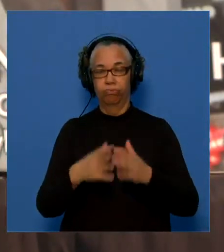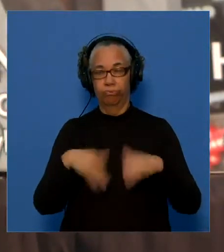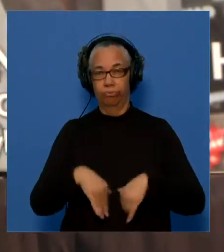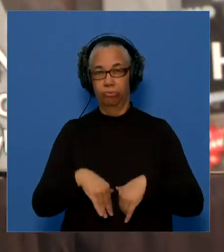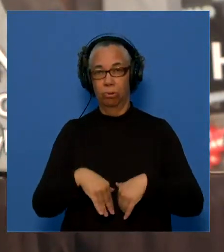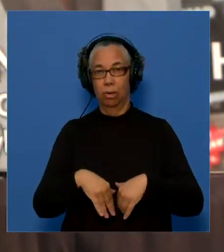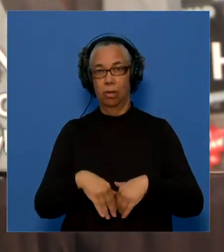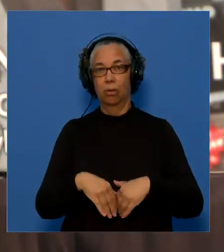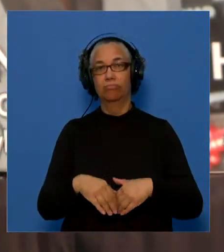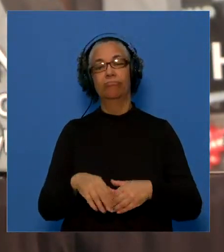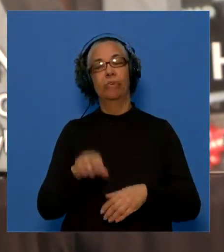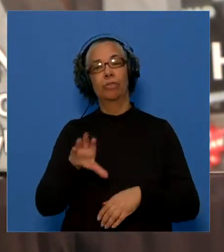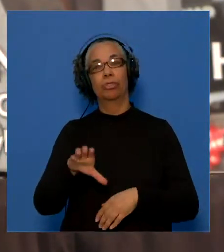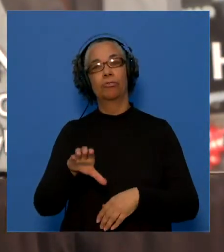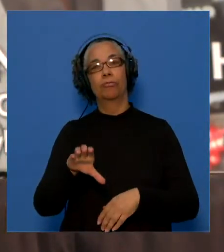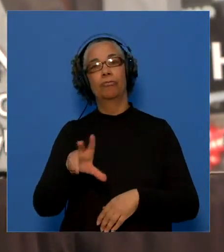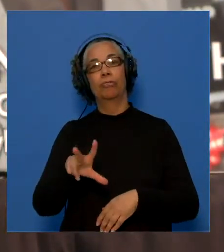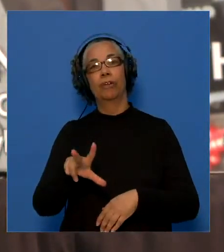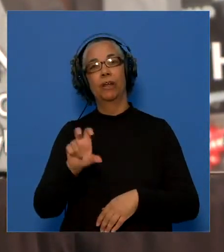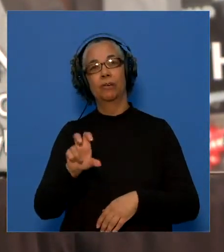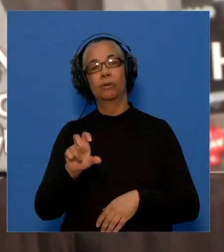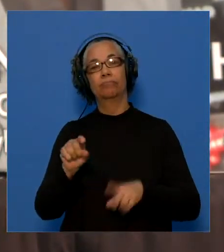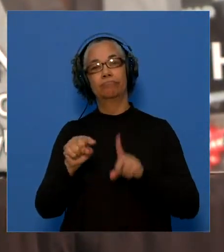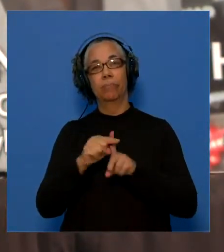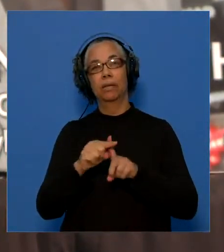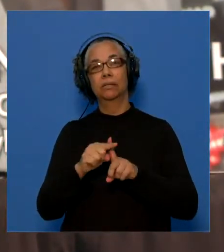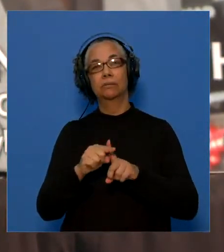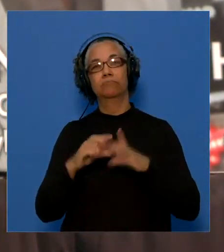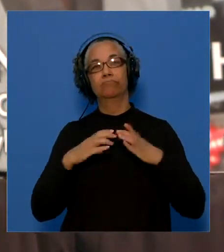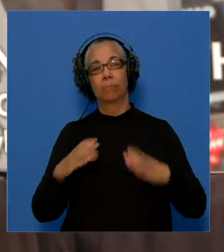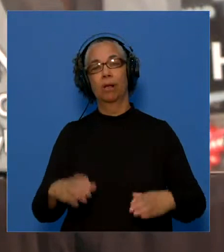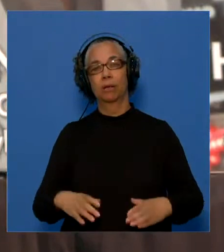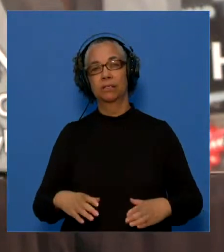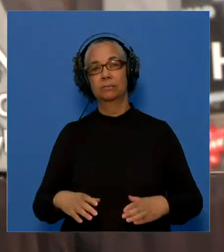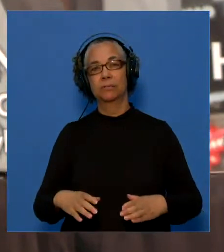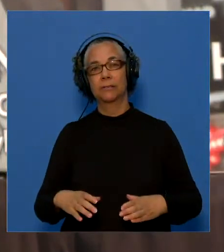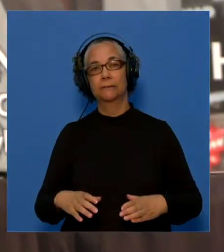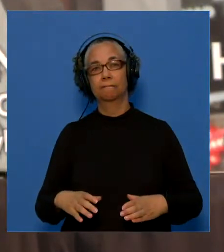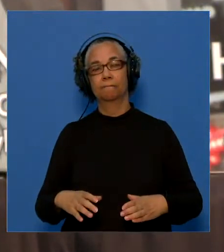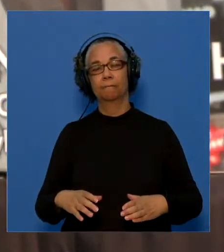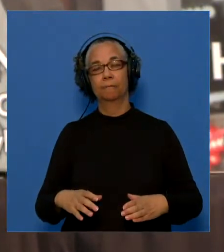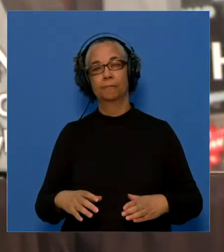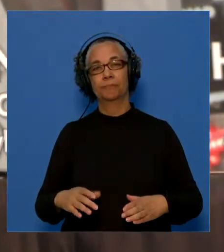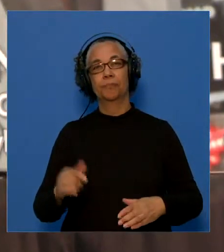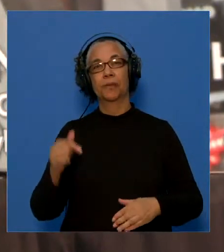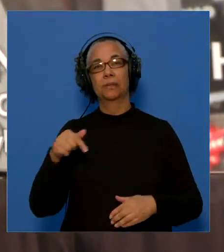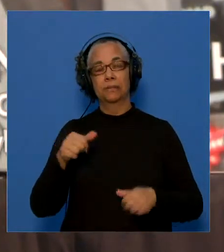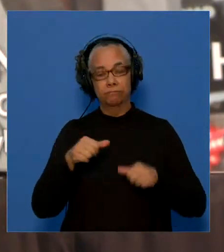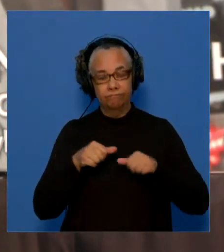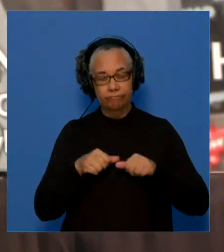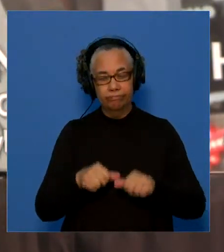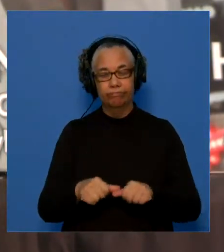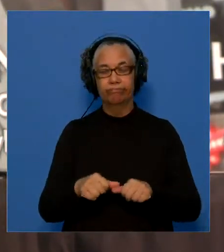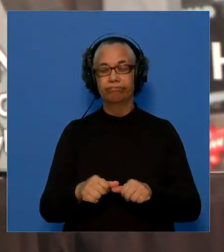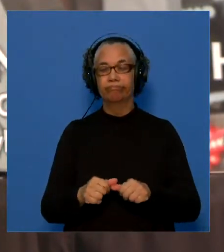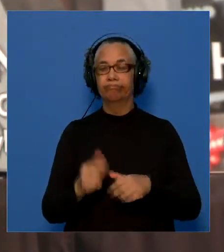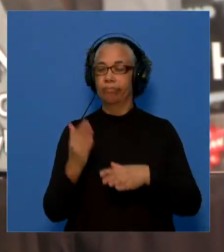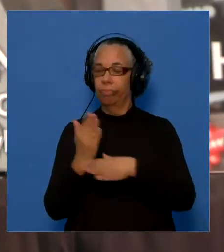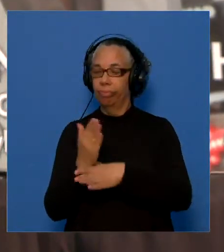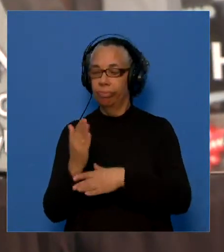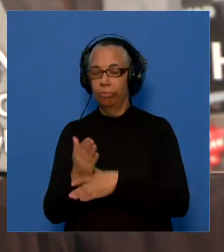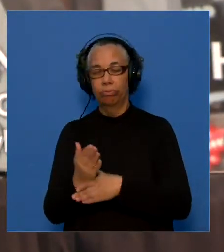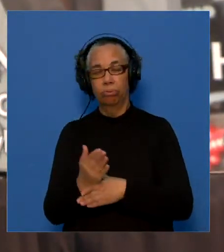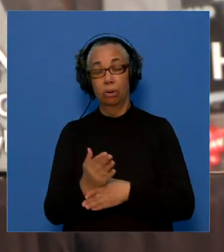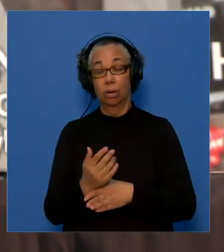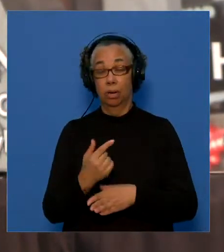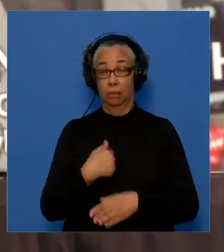300 customers of the utility. This sequence of this disruptions, while I am